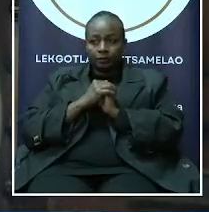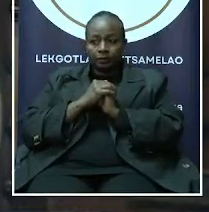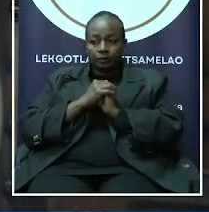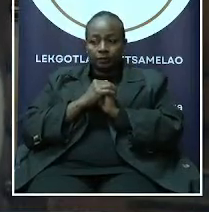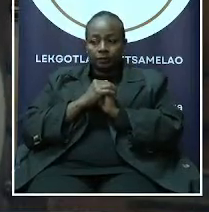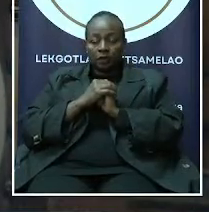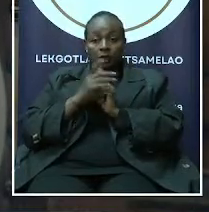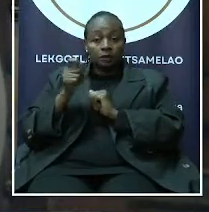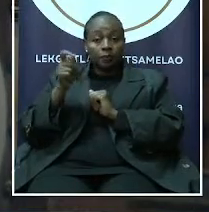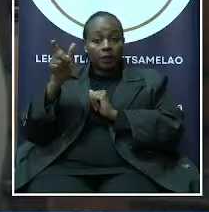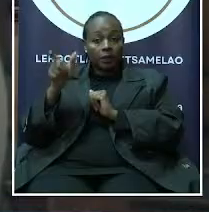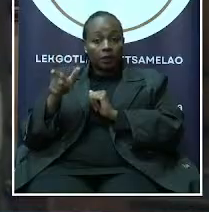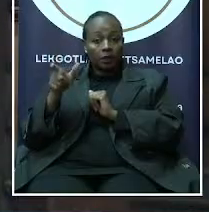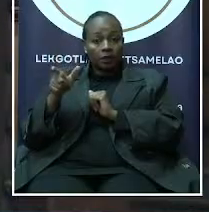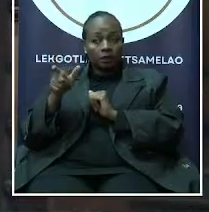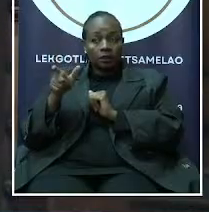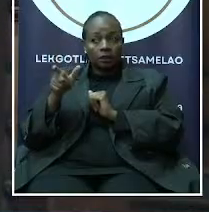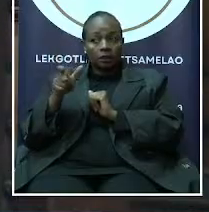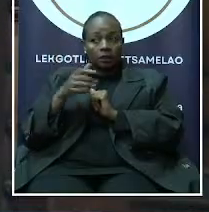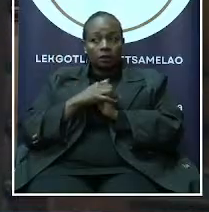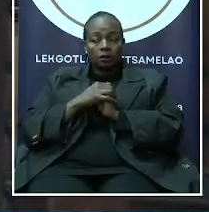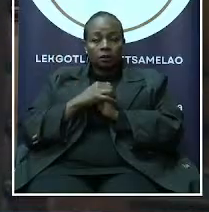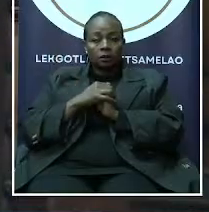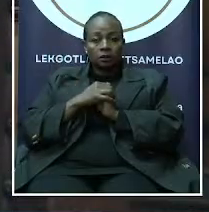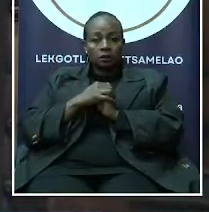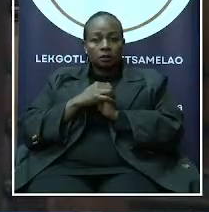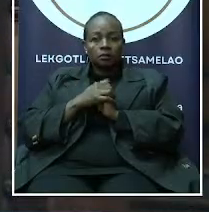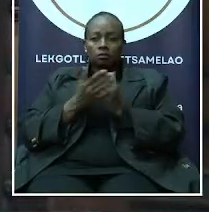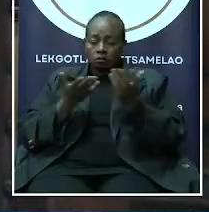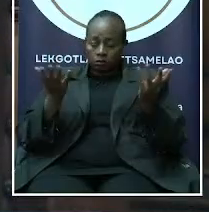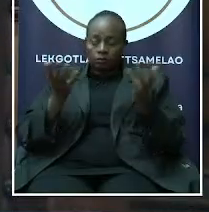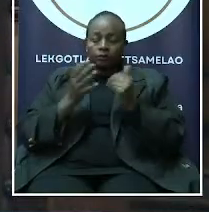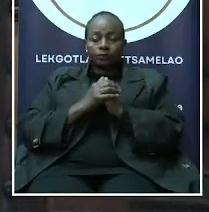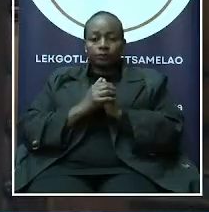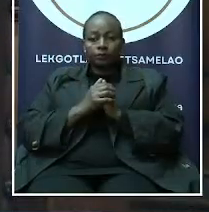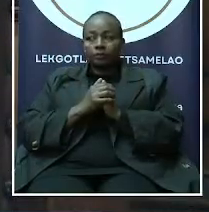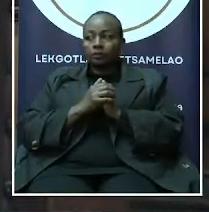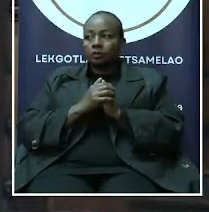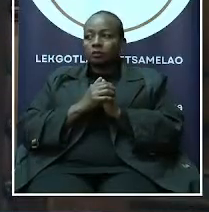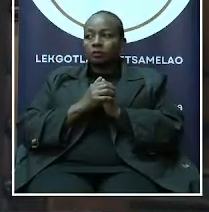My speaker, You may speak. thank you.